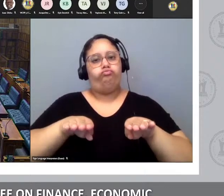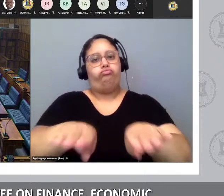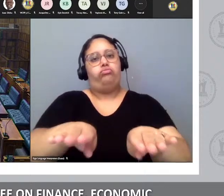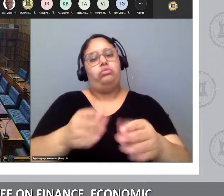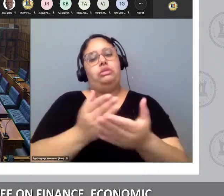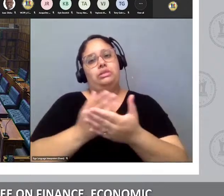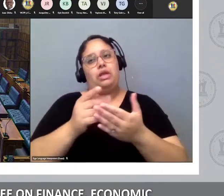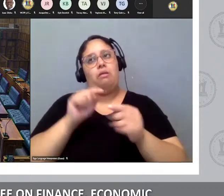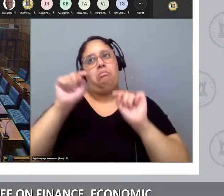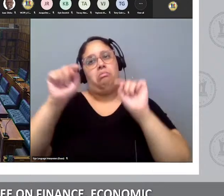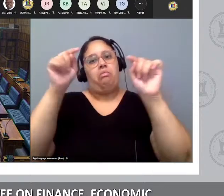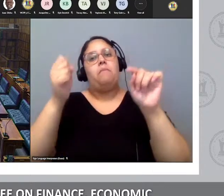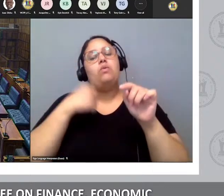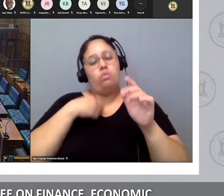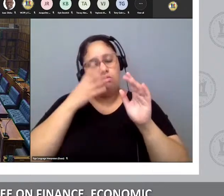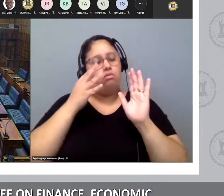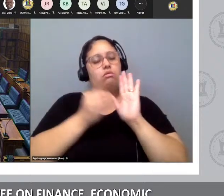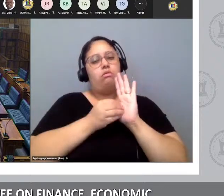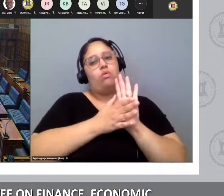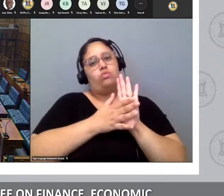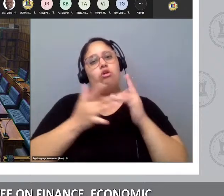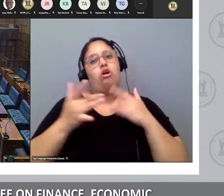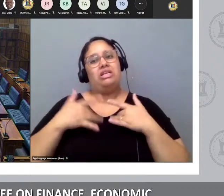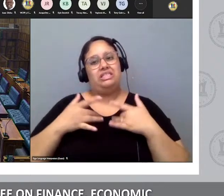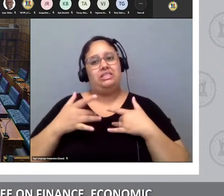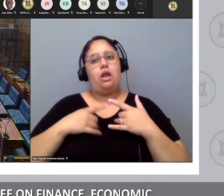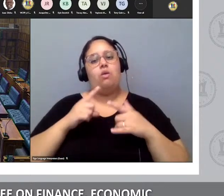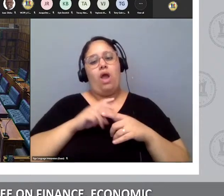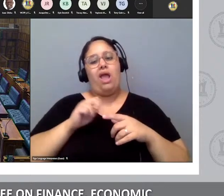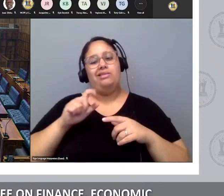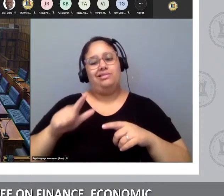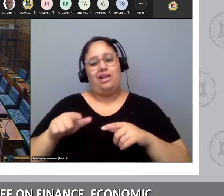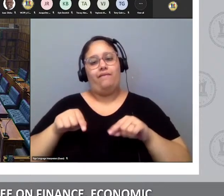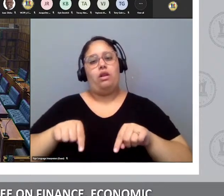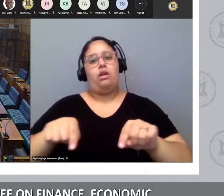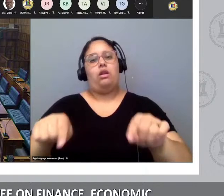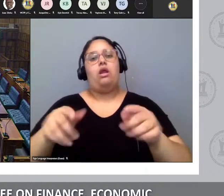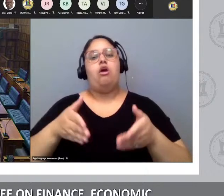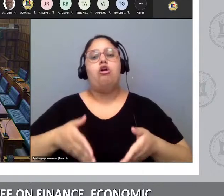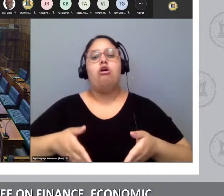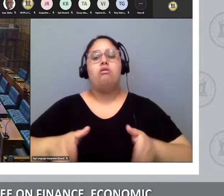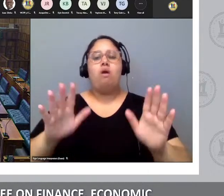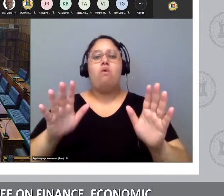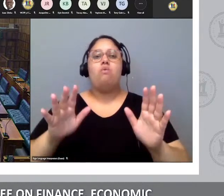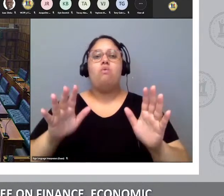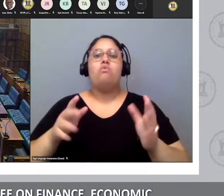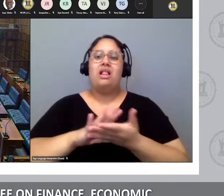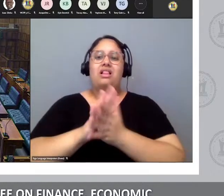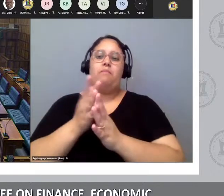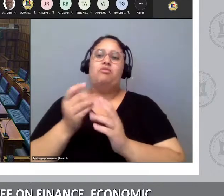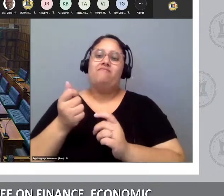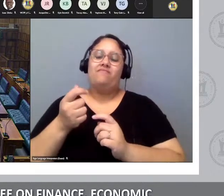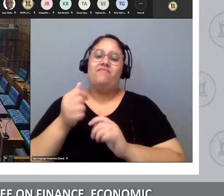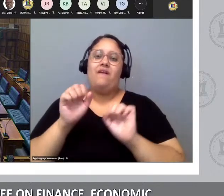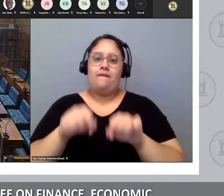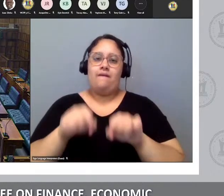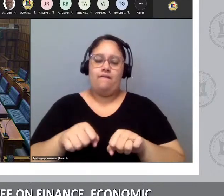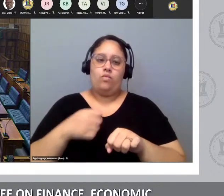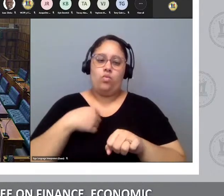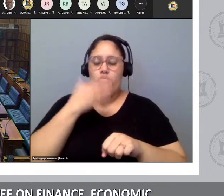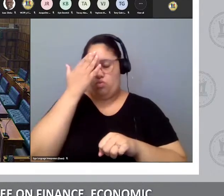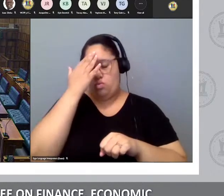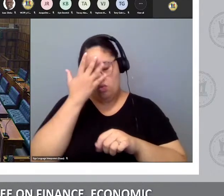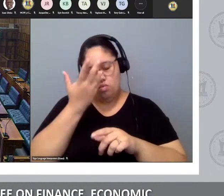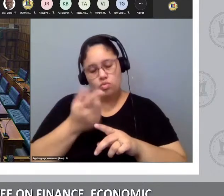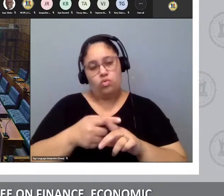think the the concern on the additional wear and tear um that that actually poses um I'm sure Rees you would be able to come in